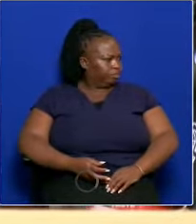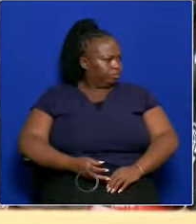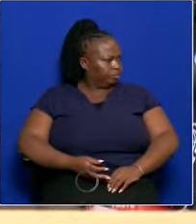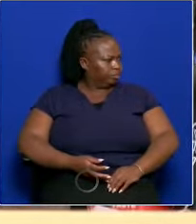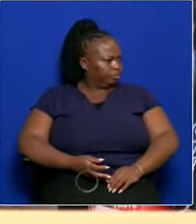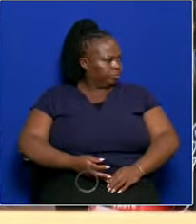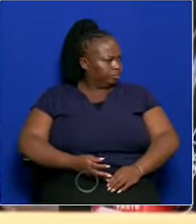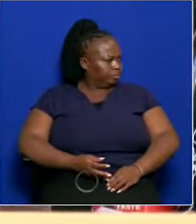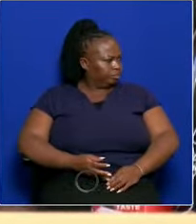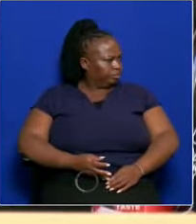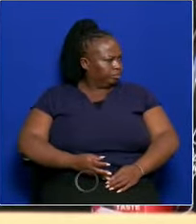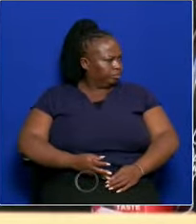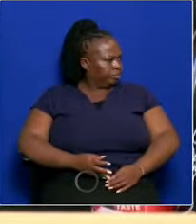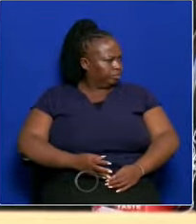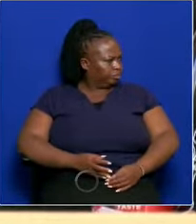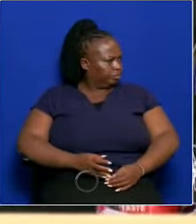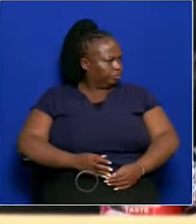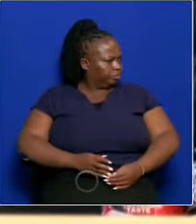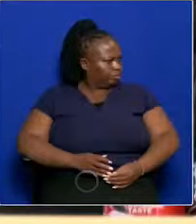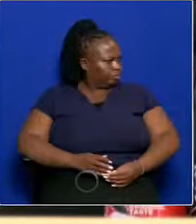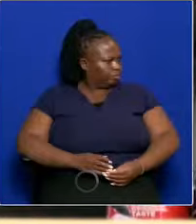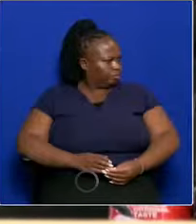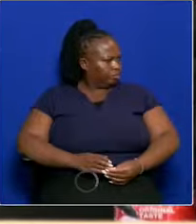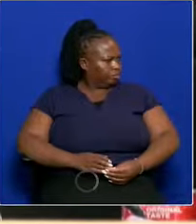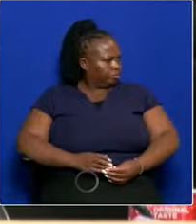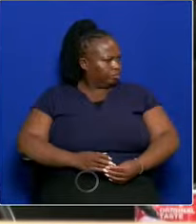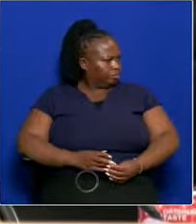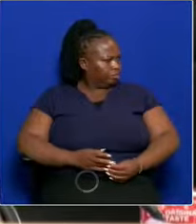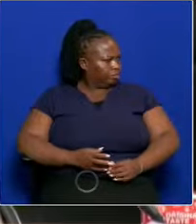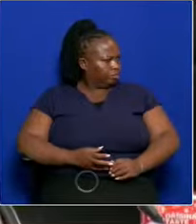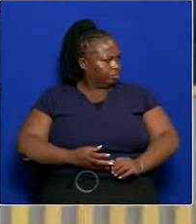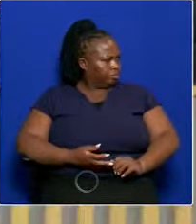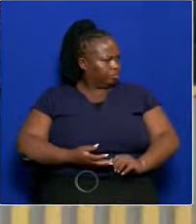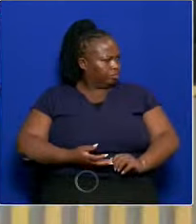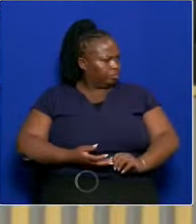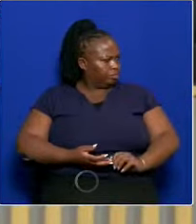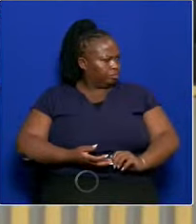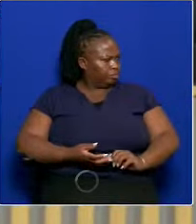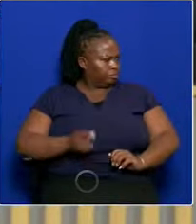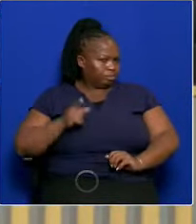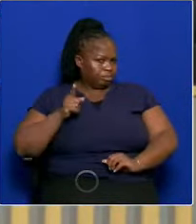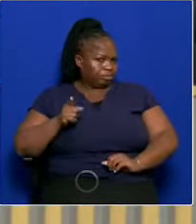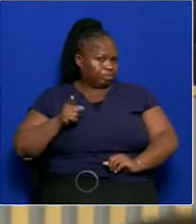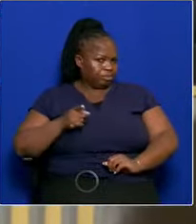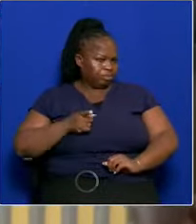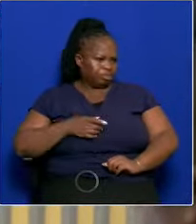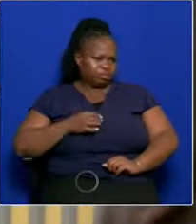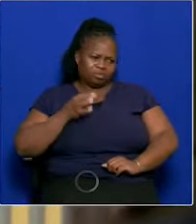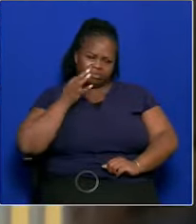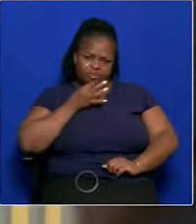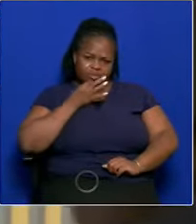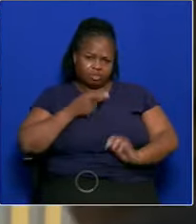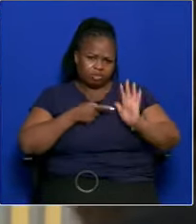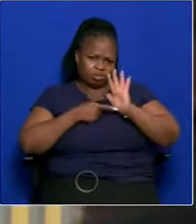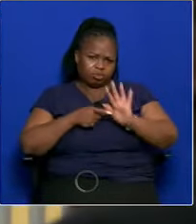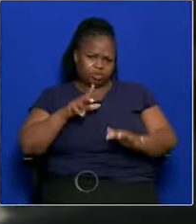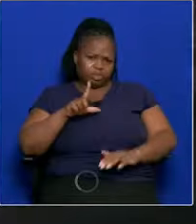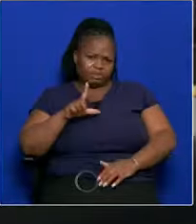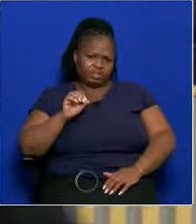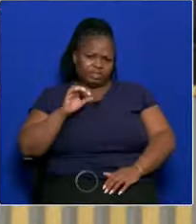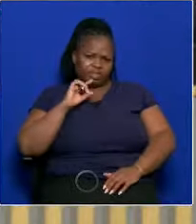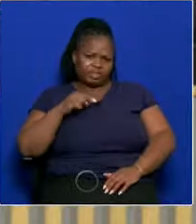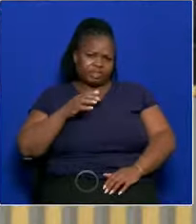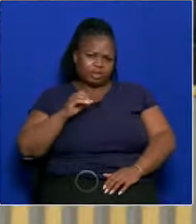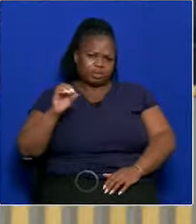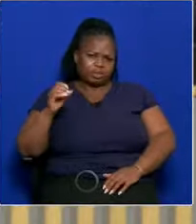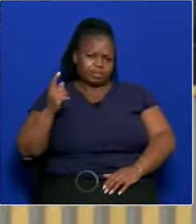Bundle 2, page 40. Just for completeness, point out that 70,000 payment. Remember, I had mentioned that it did